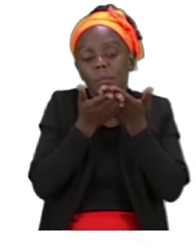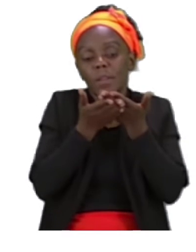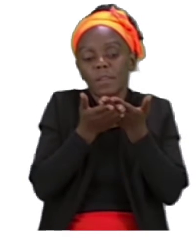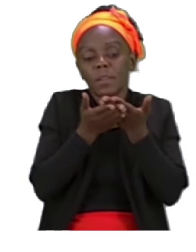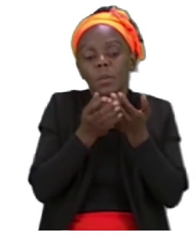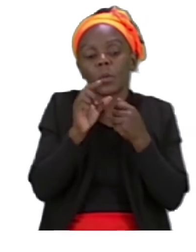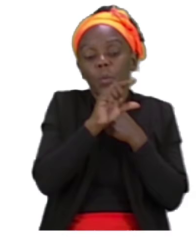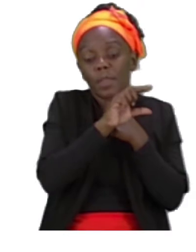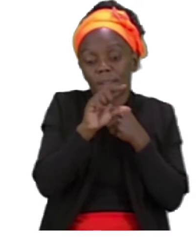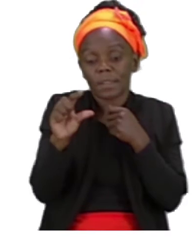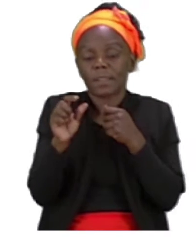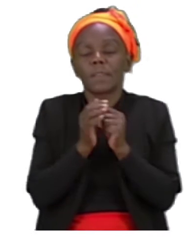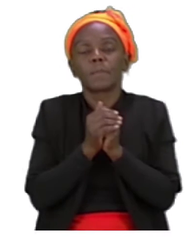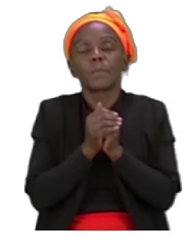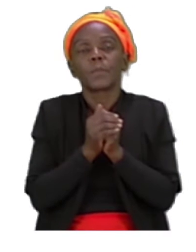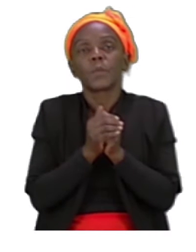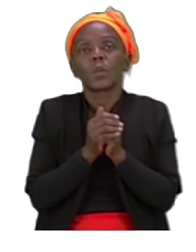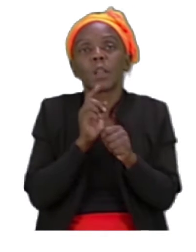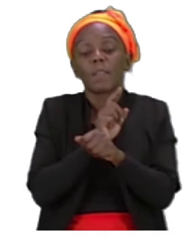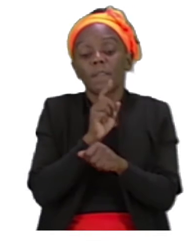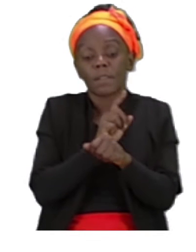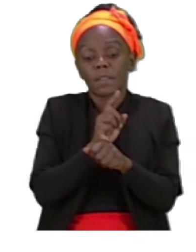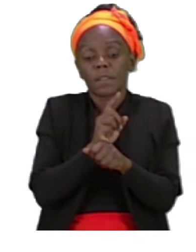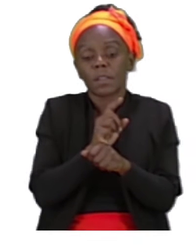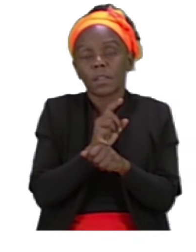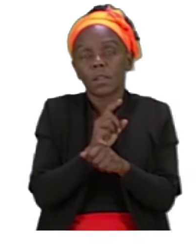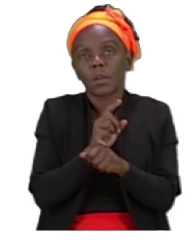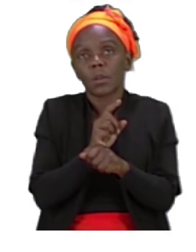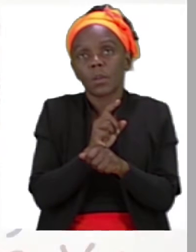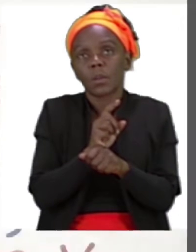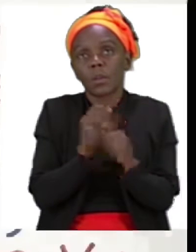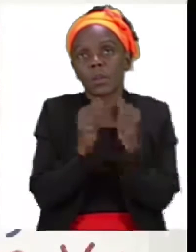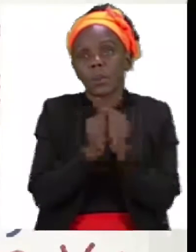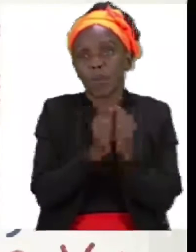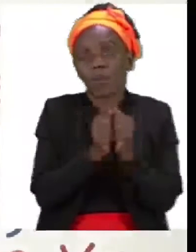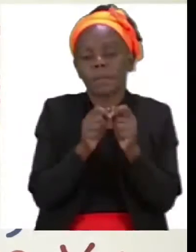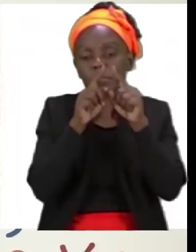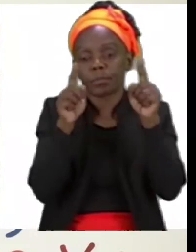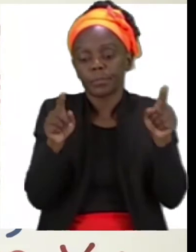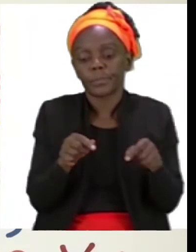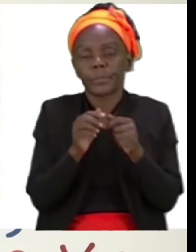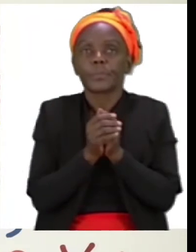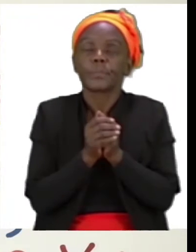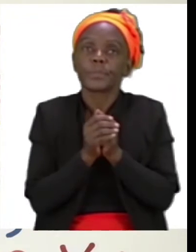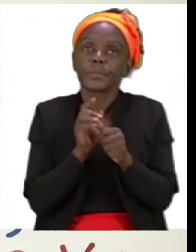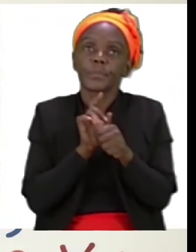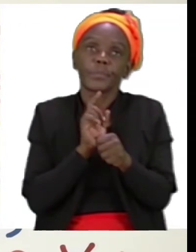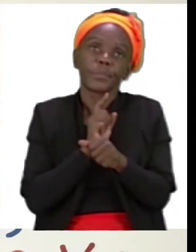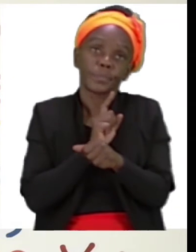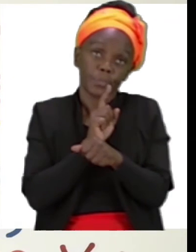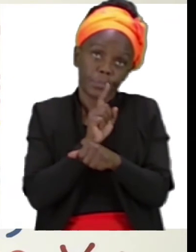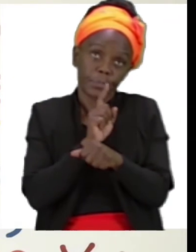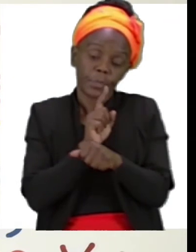the first one together. Let's take a look at the board. Now the first one, the same one